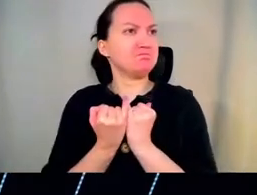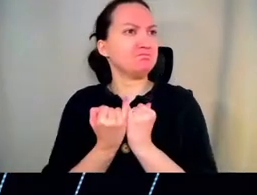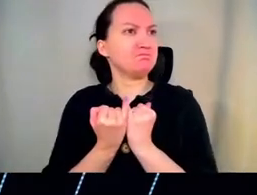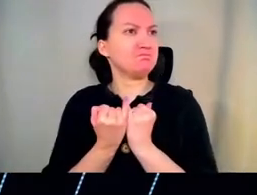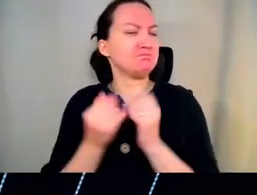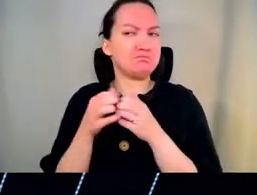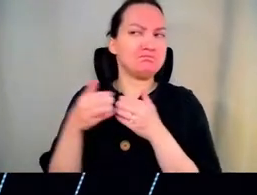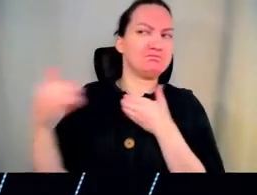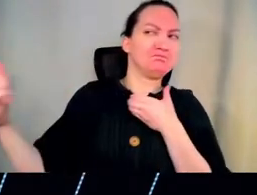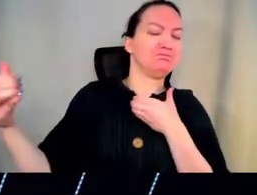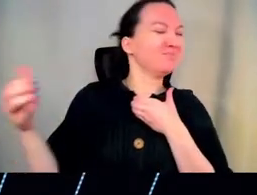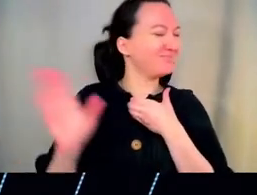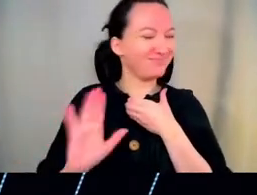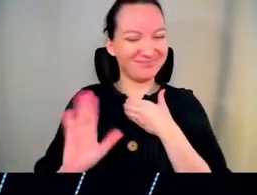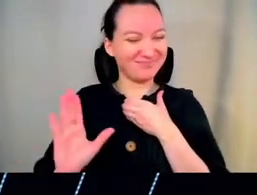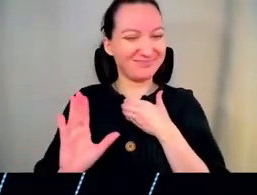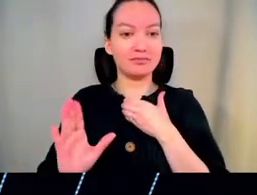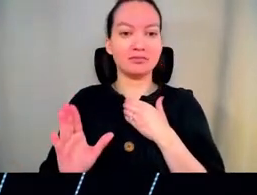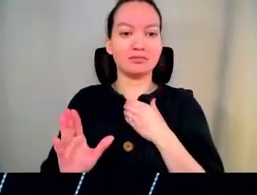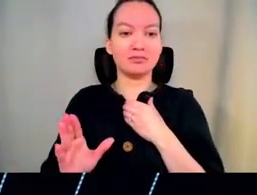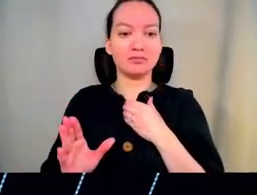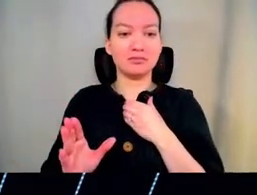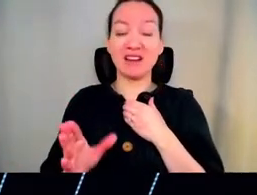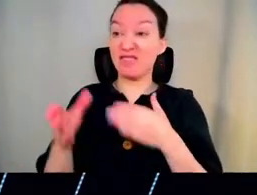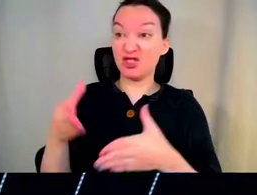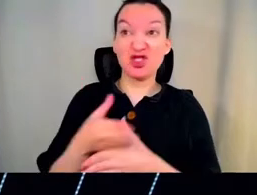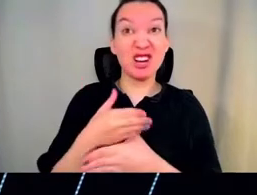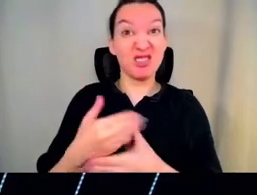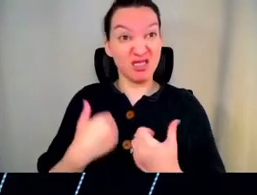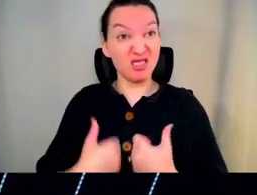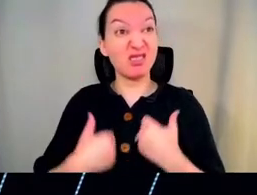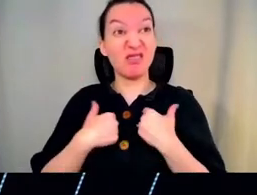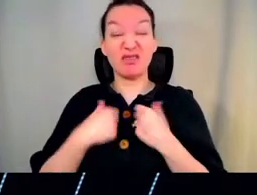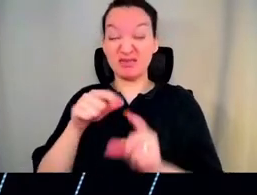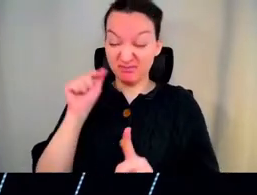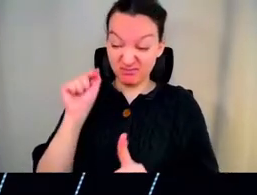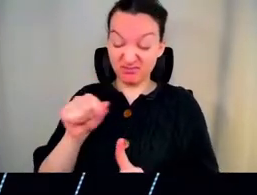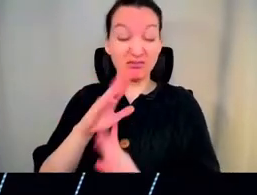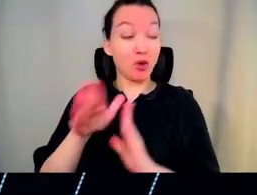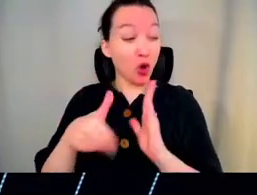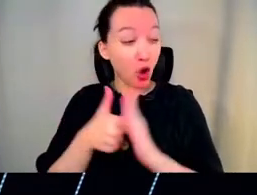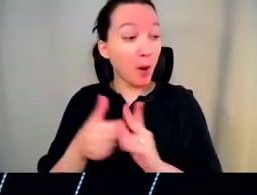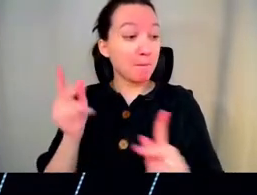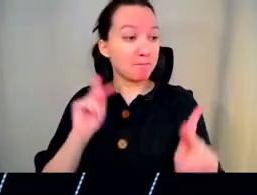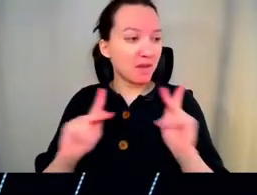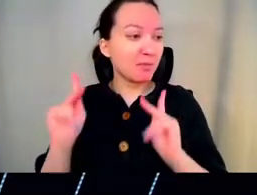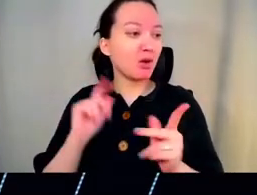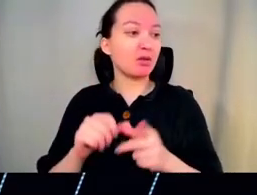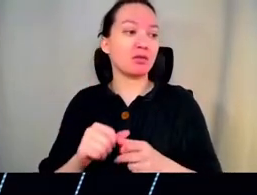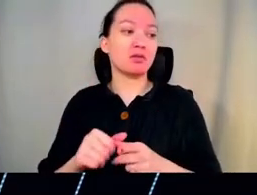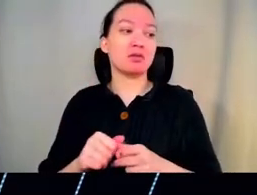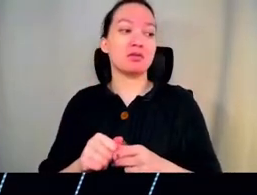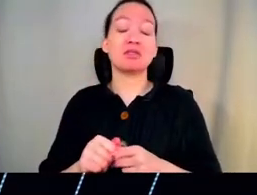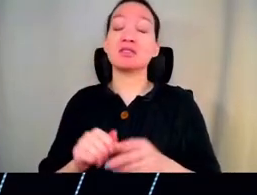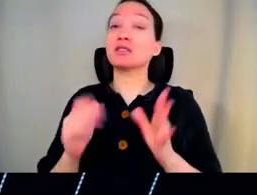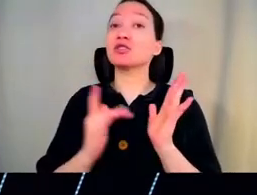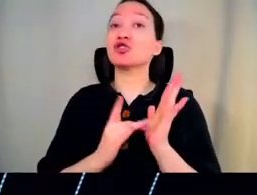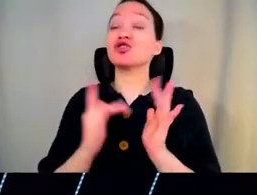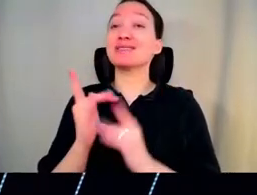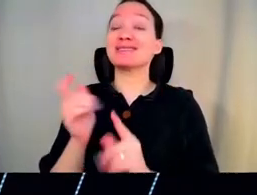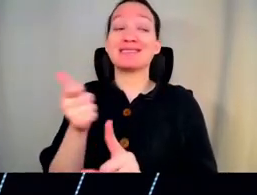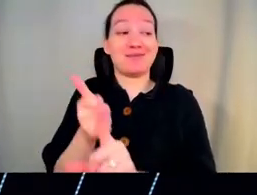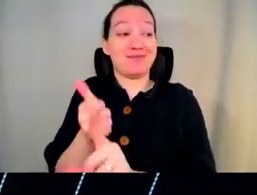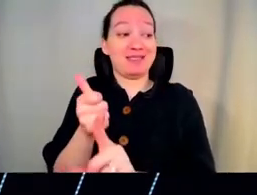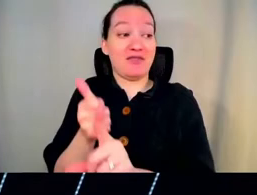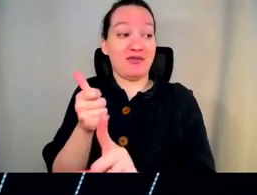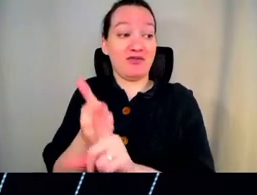but you've got things to share. You've got a light that you need to shine to all people. Okay, so that's the first thing. And then Jesus himself,